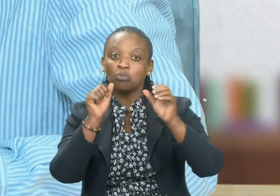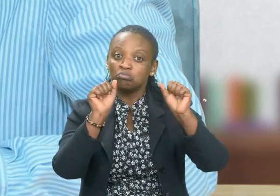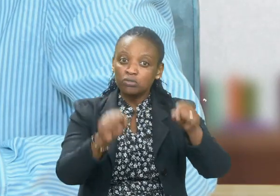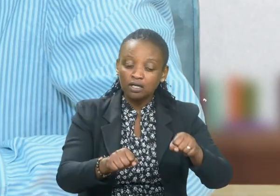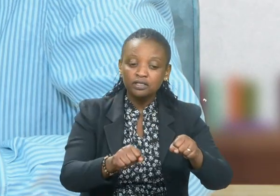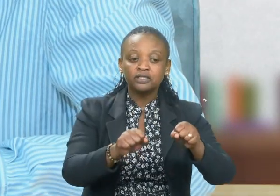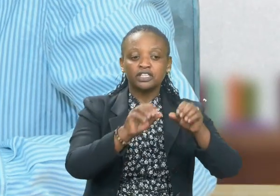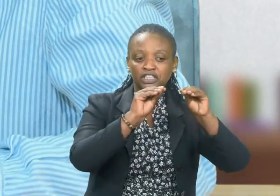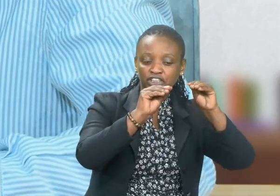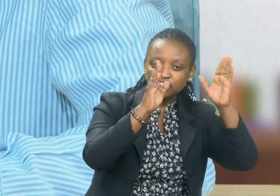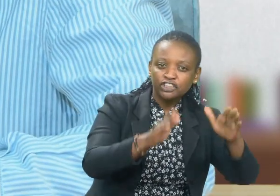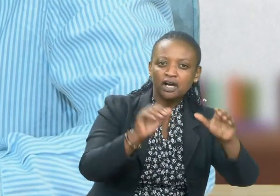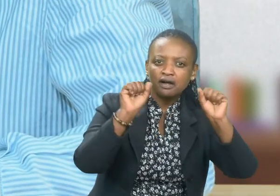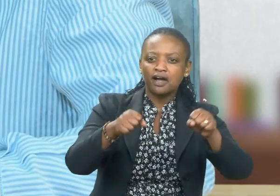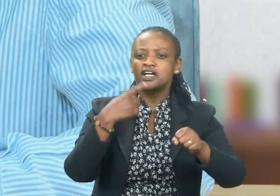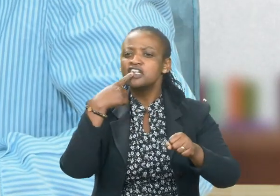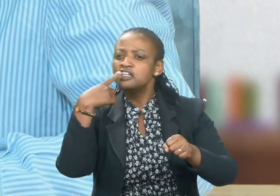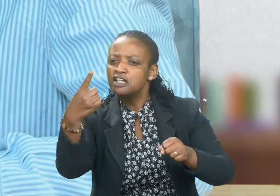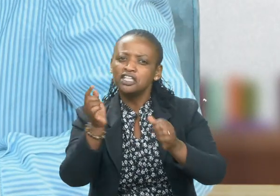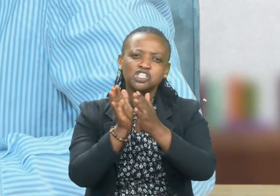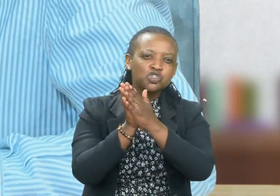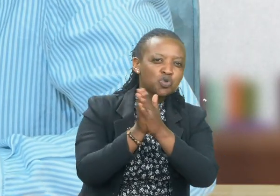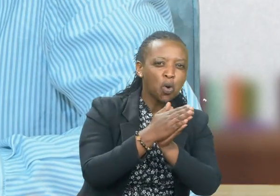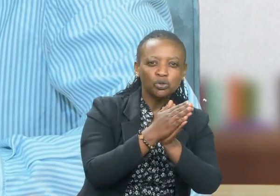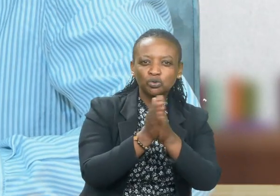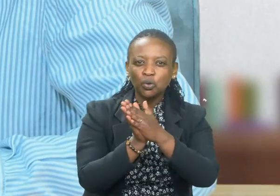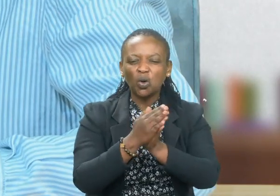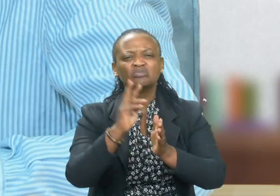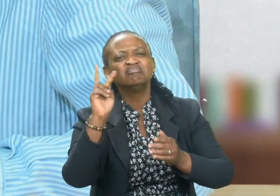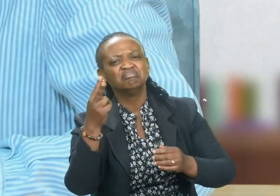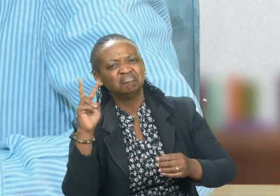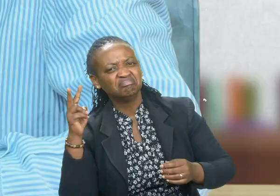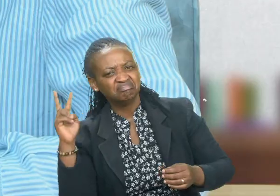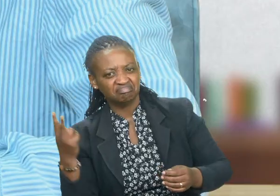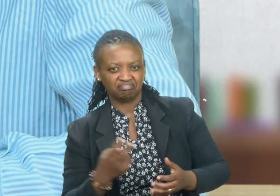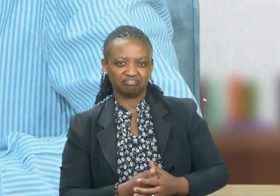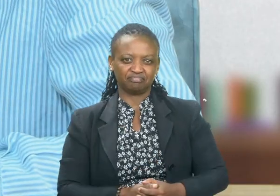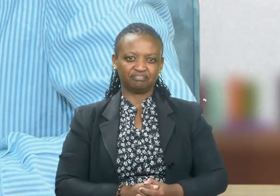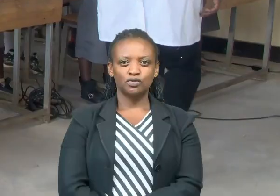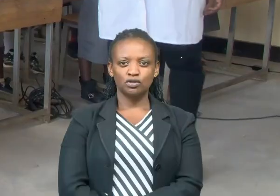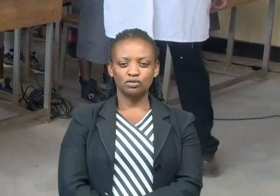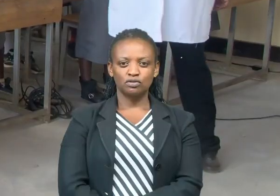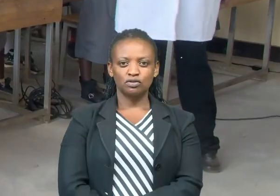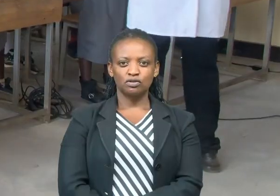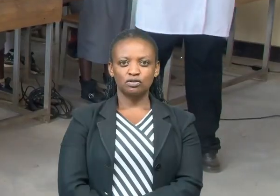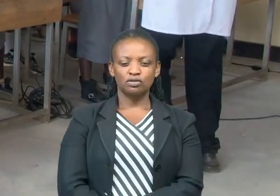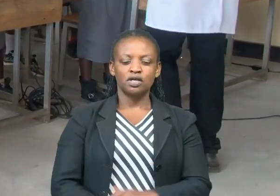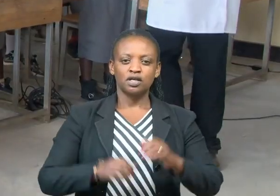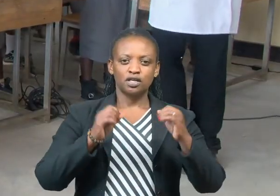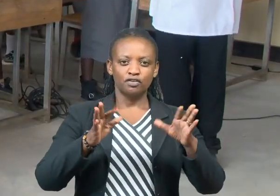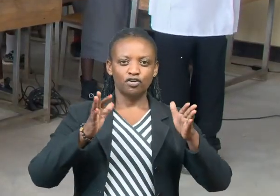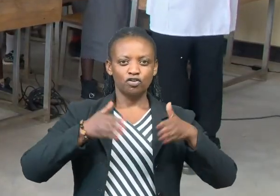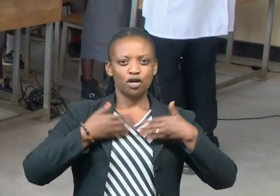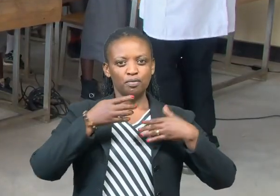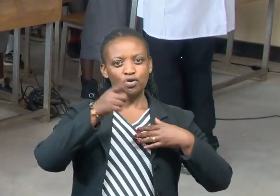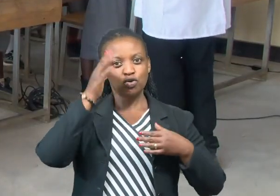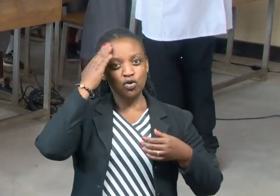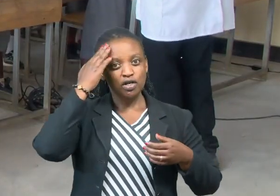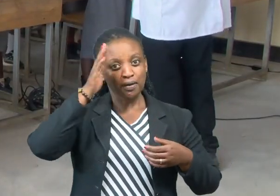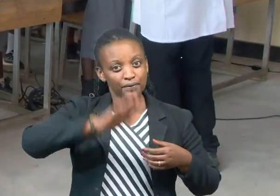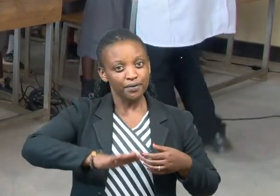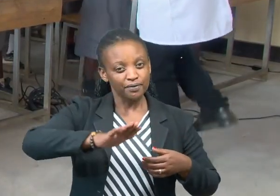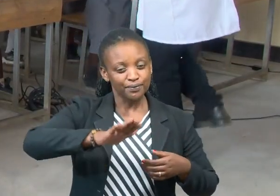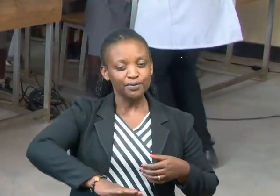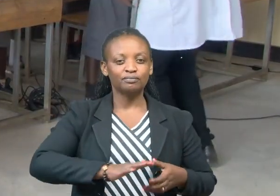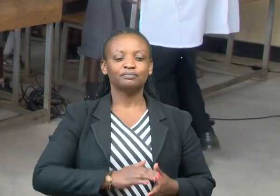video, a teacher can tell a story, and so on. If you're happy and you know, stamp